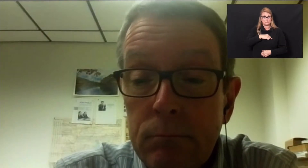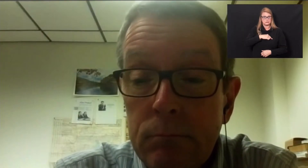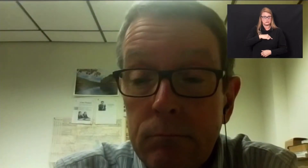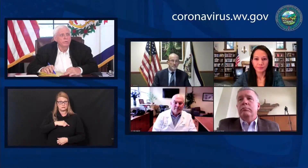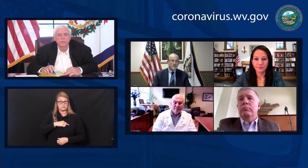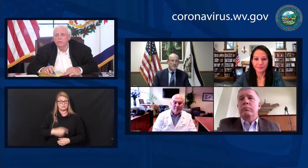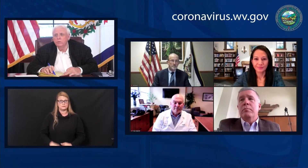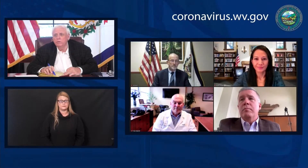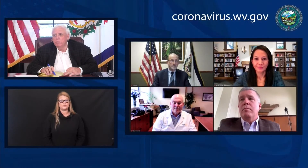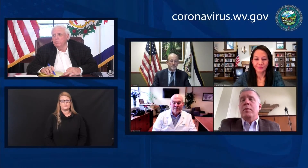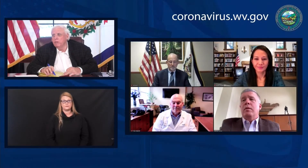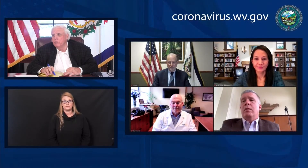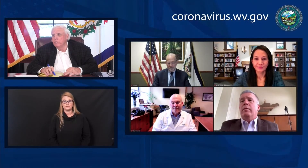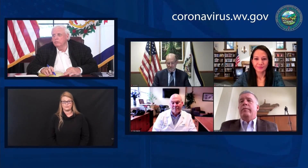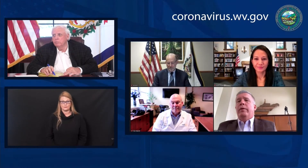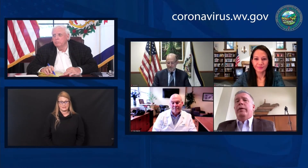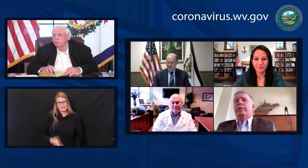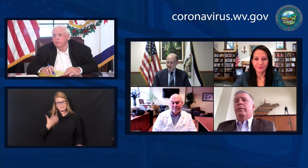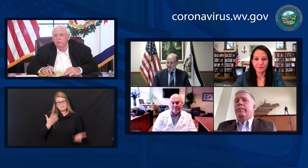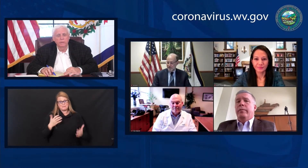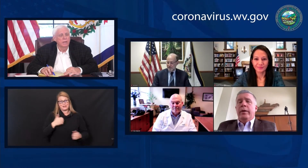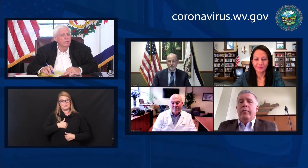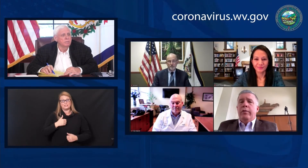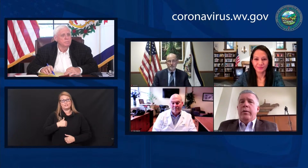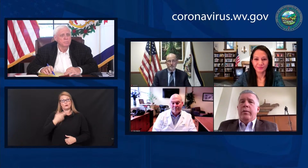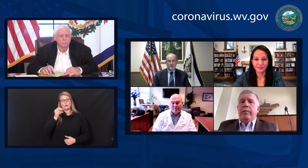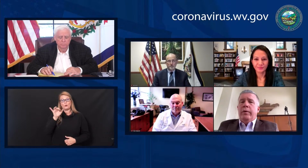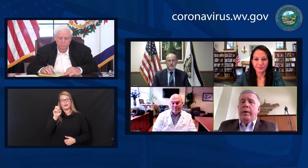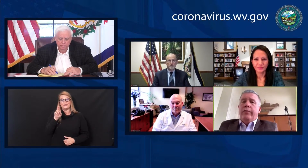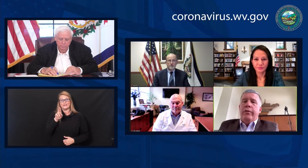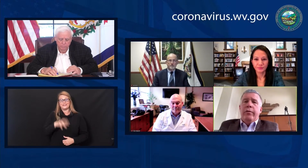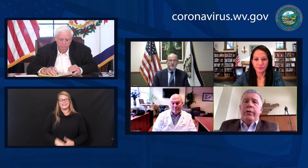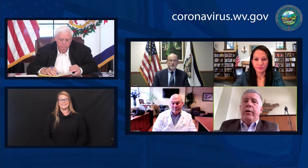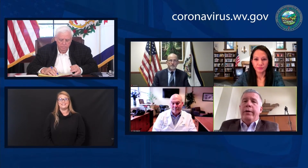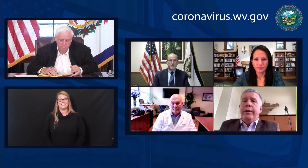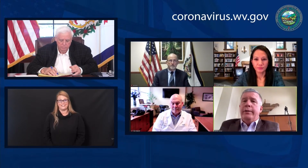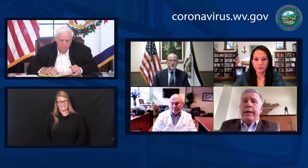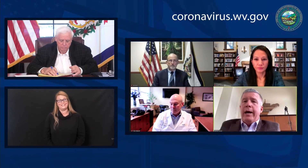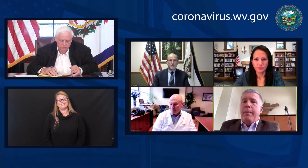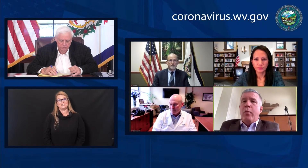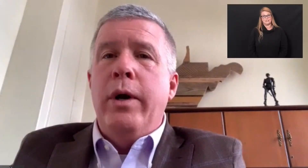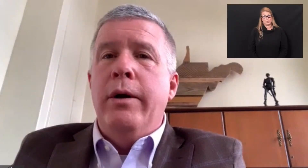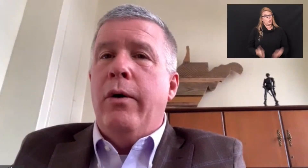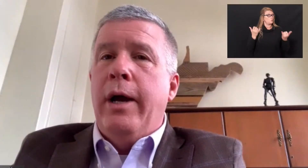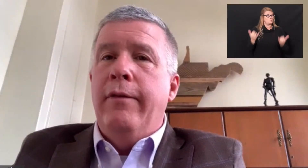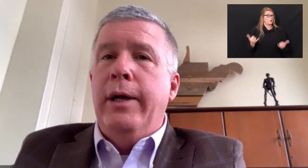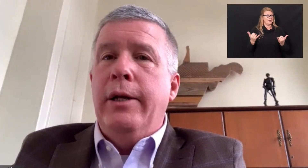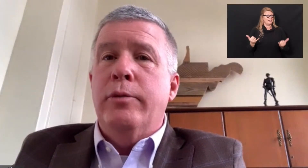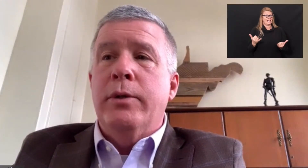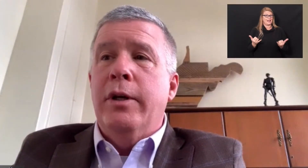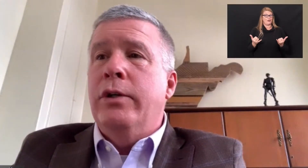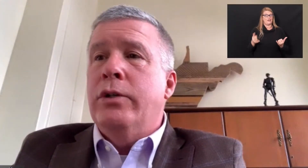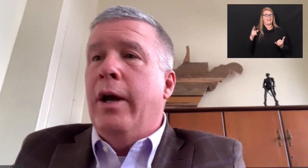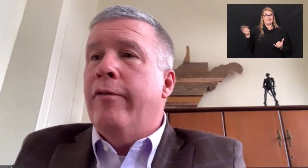General Hoyer, you would maybe know this better than I. Yeah, Phil, at this time, we don't have